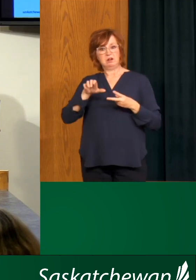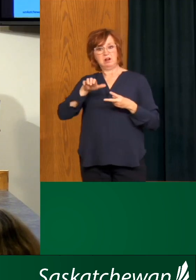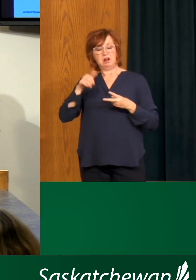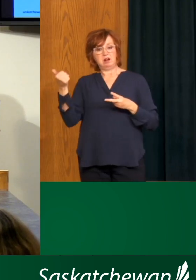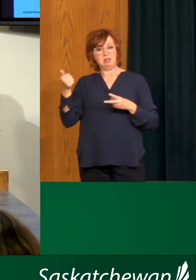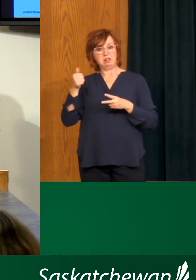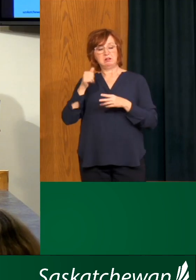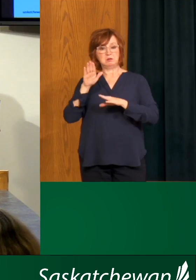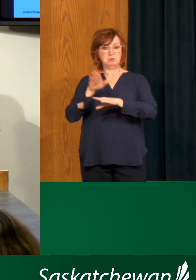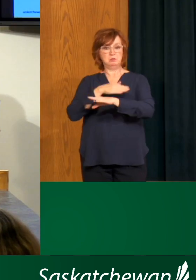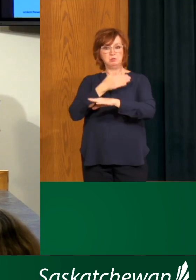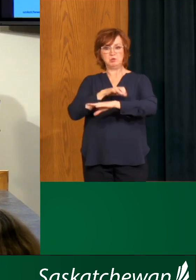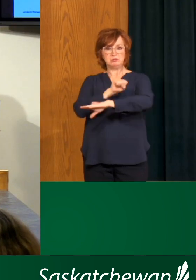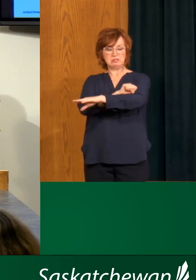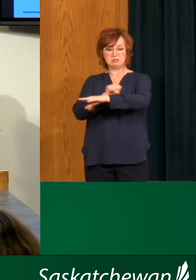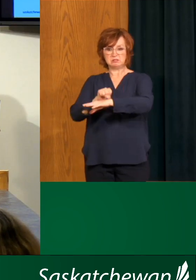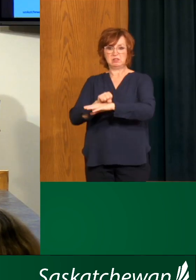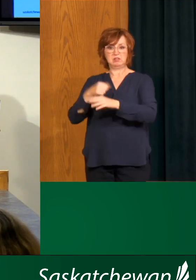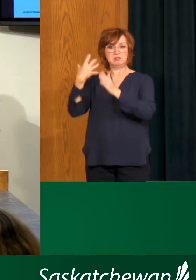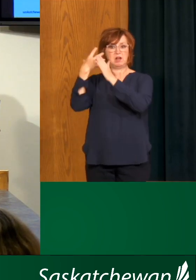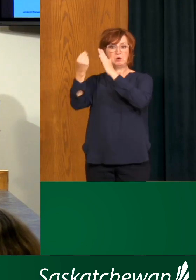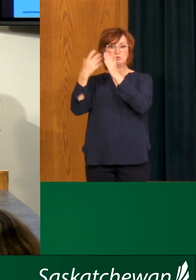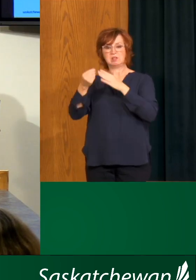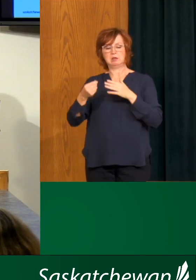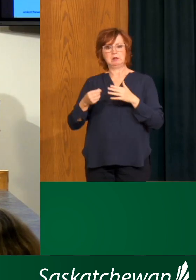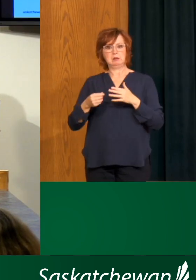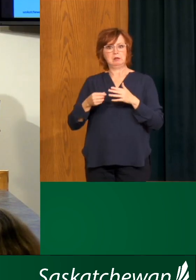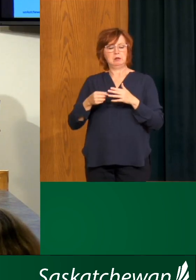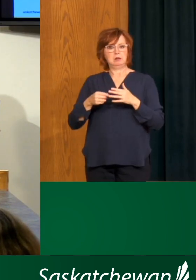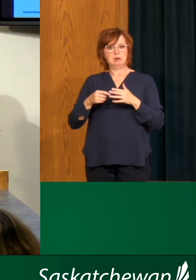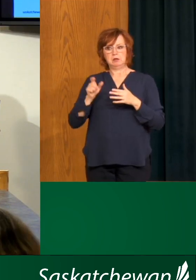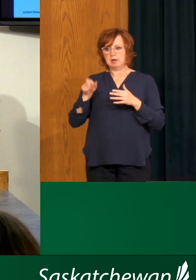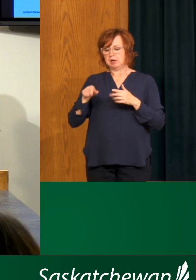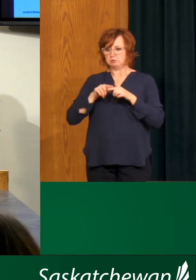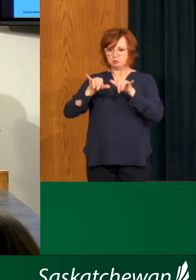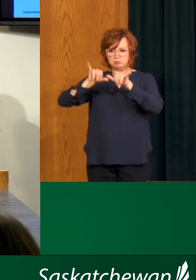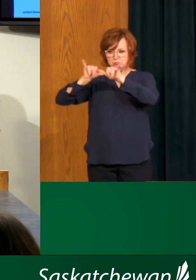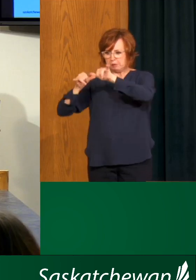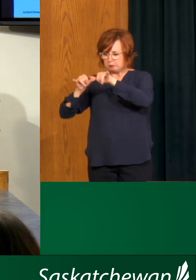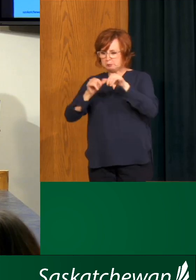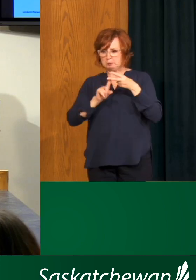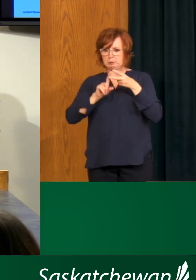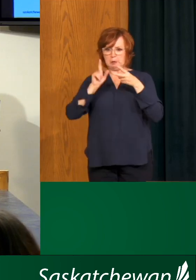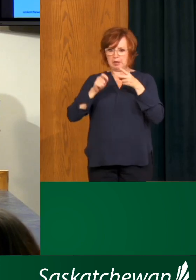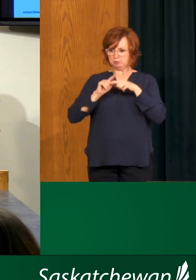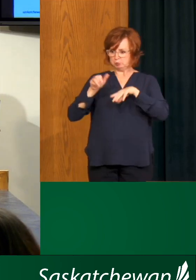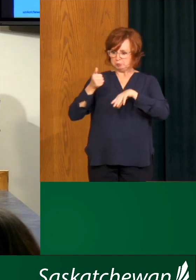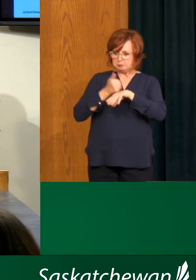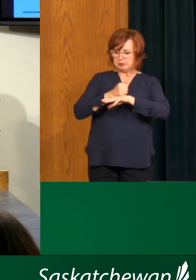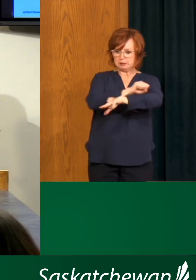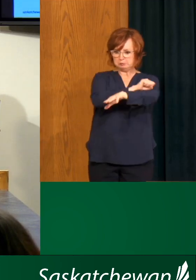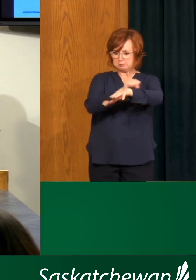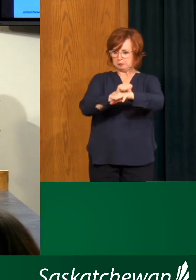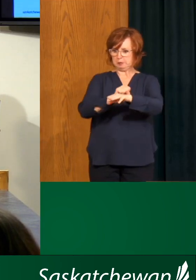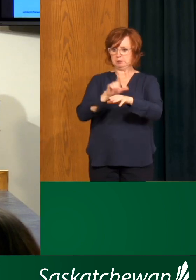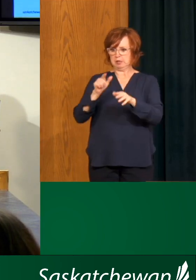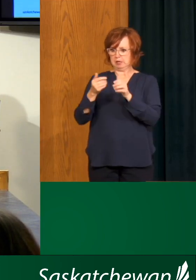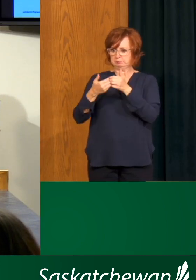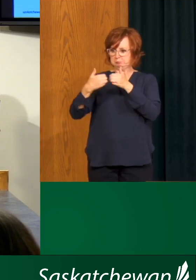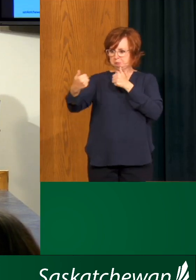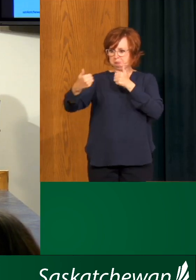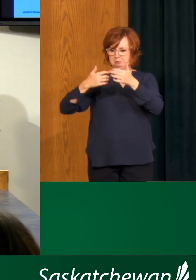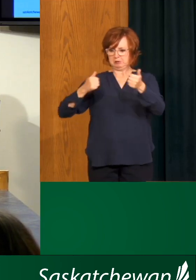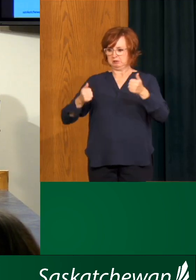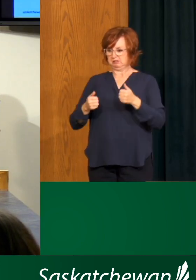I think that has to be measured out and planned well. And certainly sometimes there may not be the space to fit in a reasonable